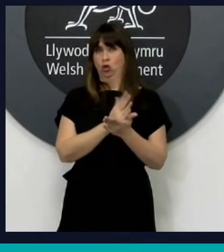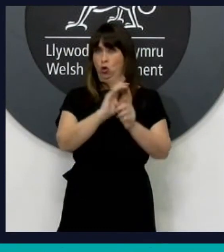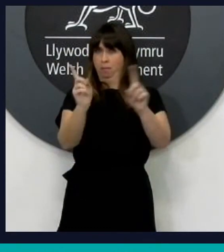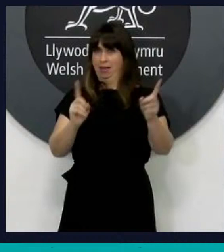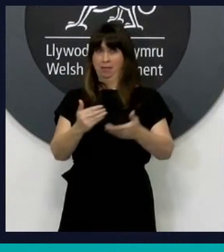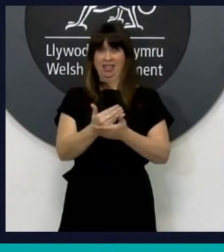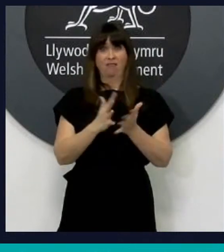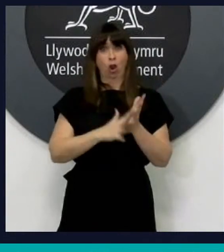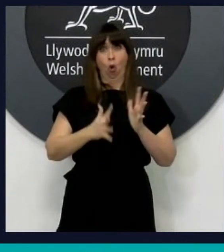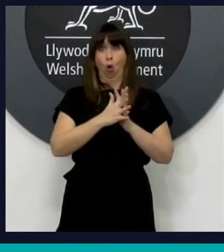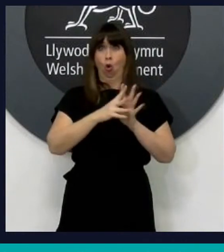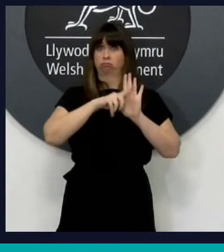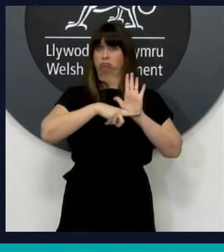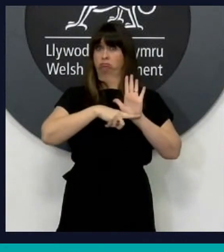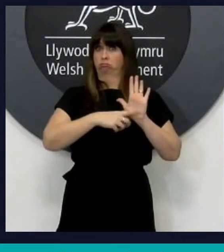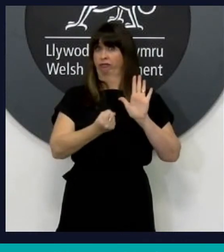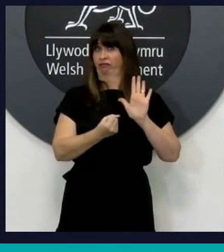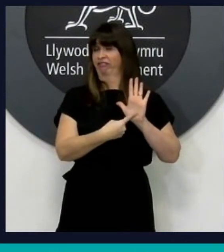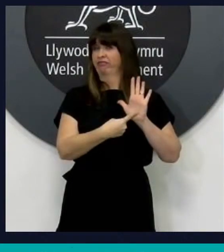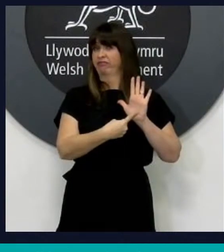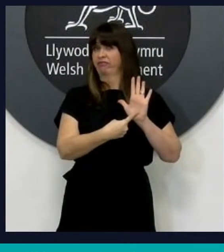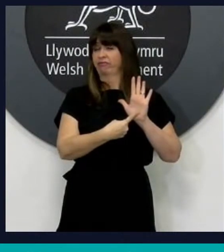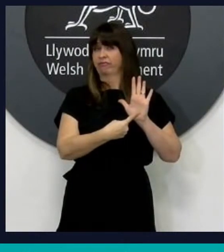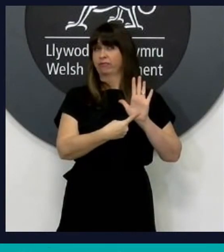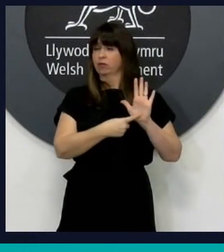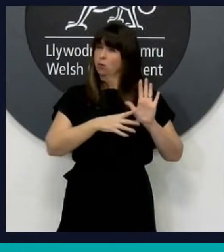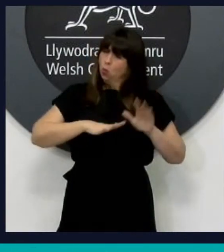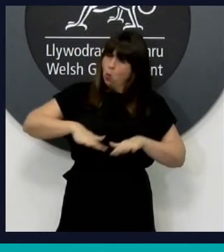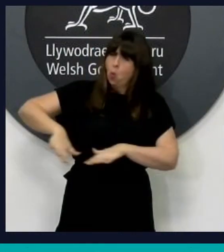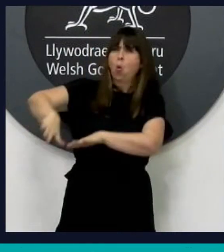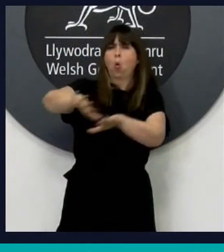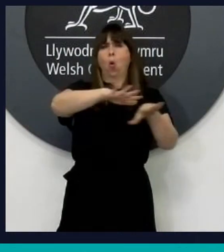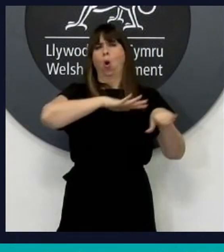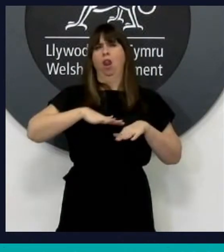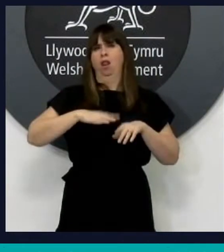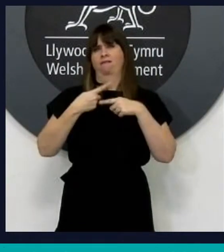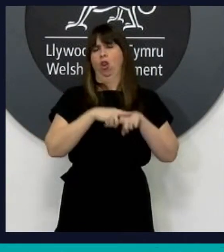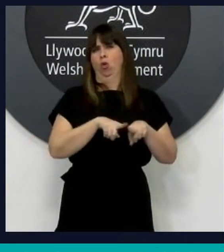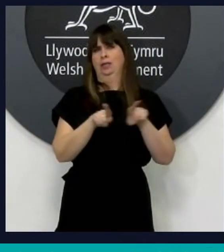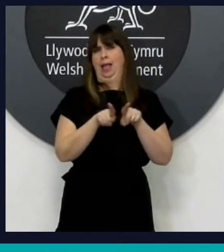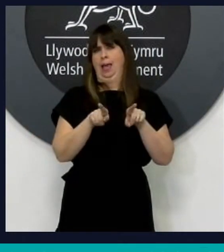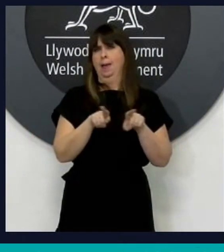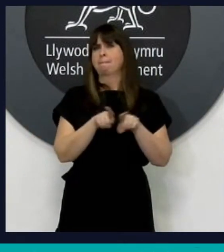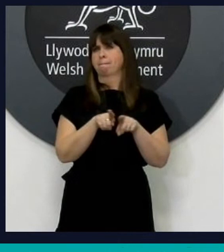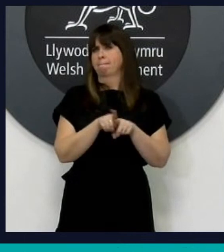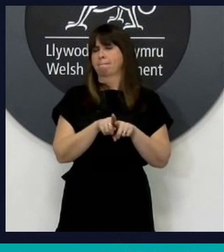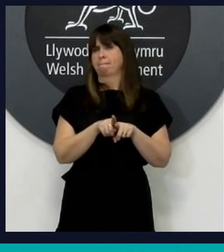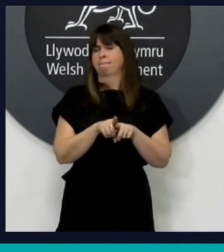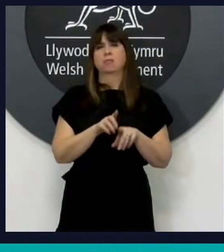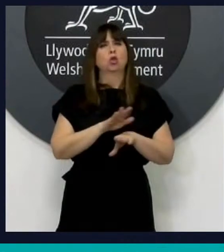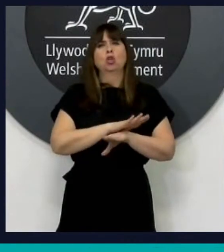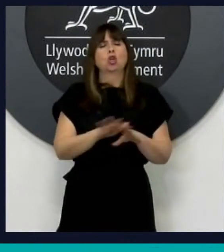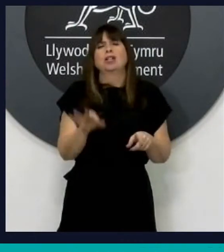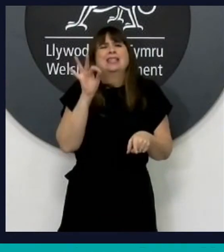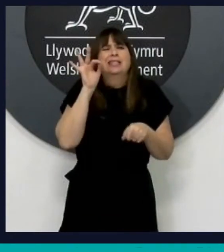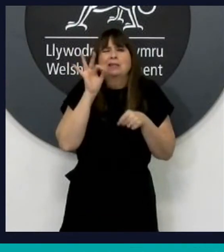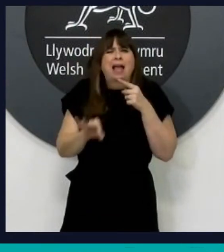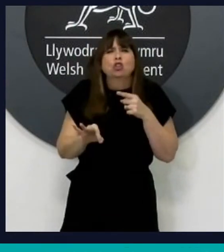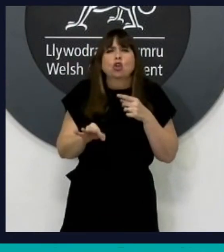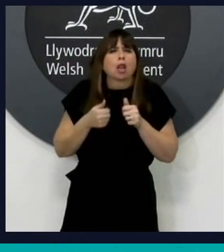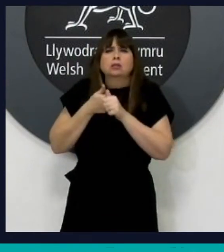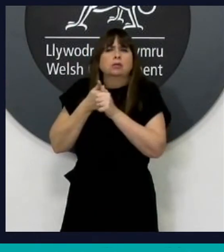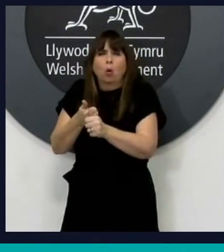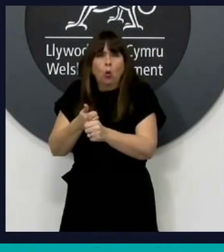and those laws are things that everybody needs to abide by, and there will be no exceptions to